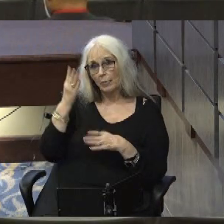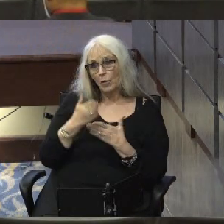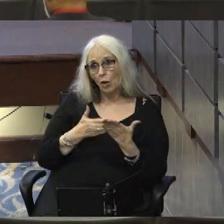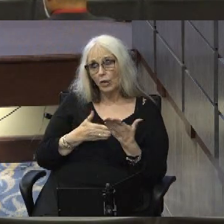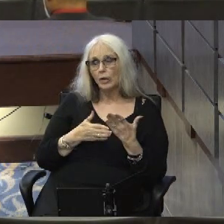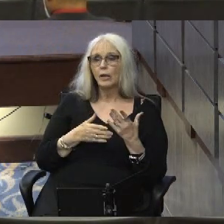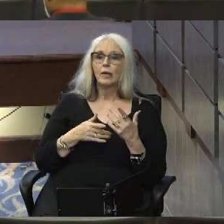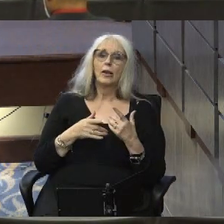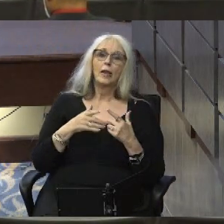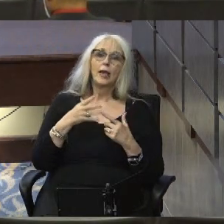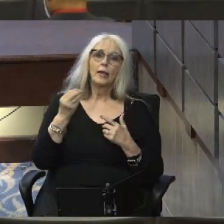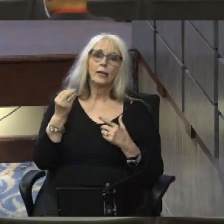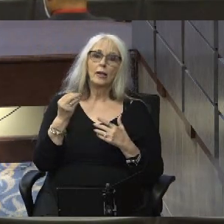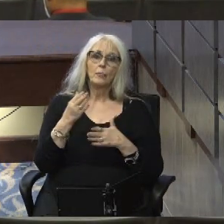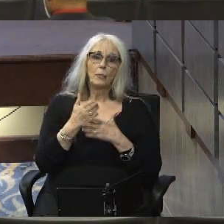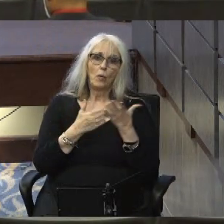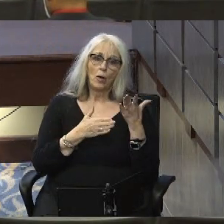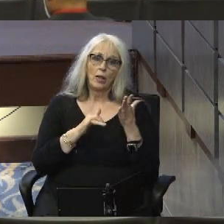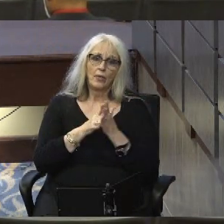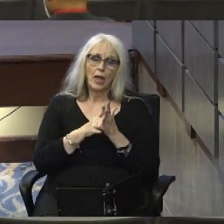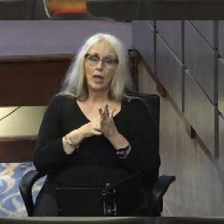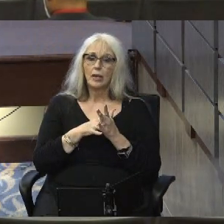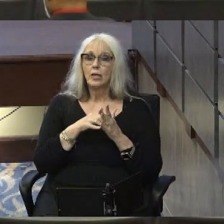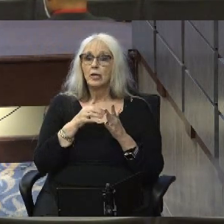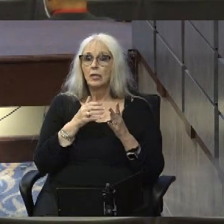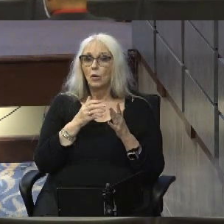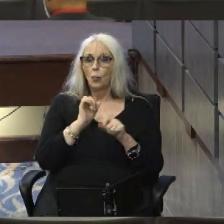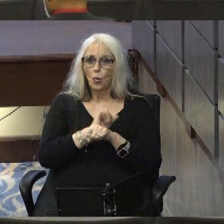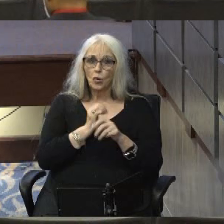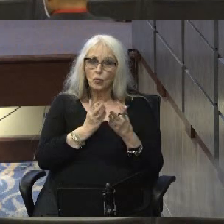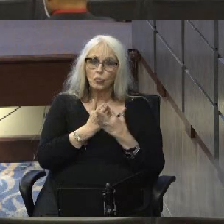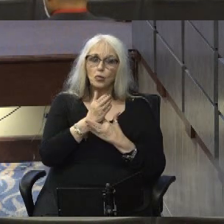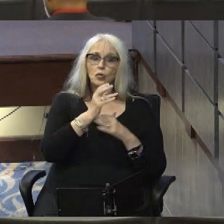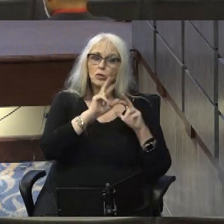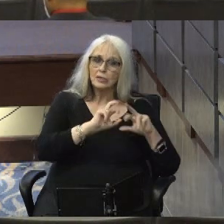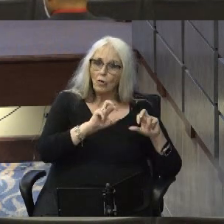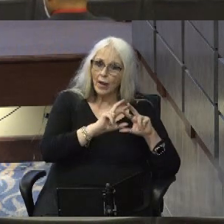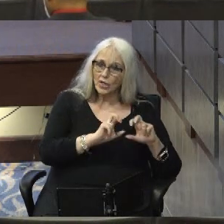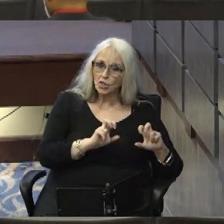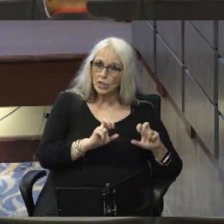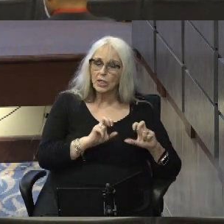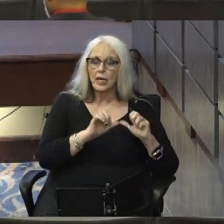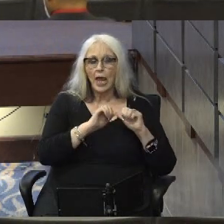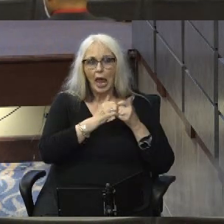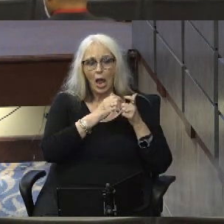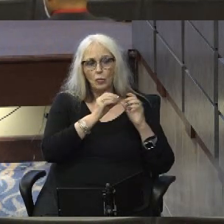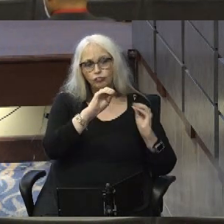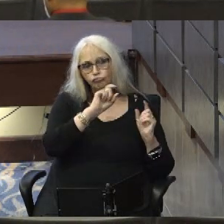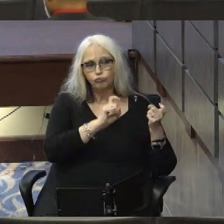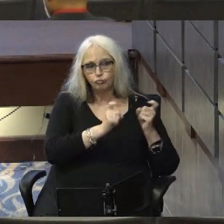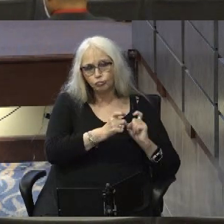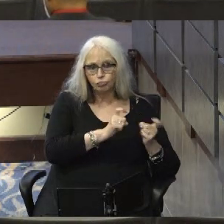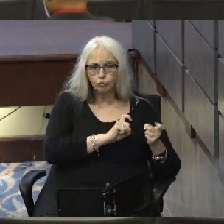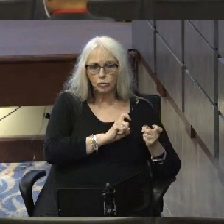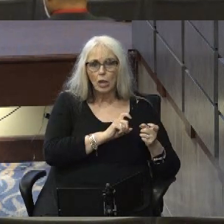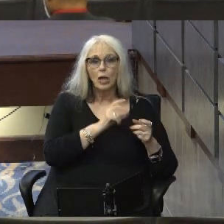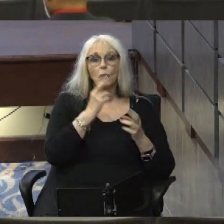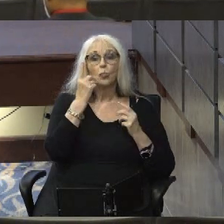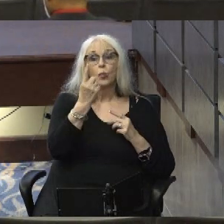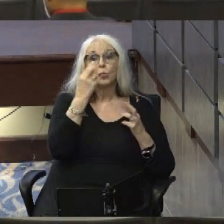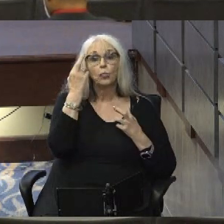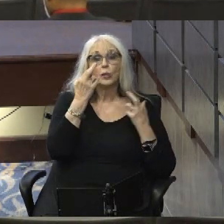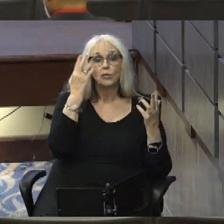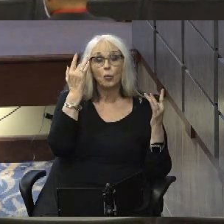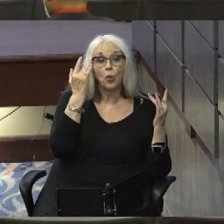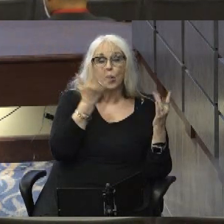part of the whole process, so I do work through the strategy as well, and how that gets articulated. And one reason for that is we don't want it